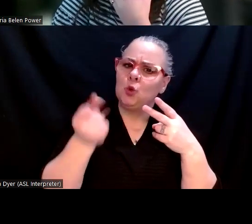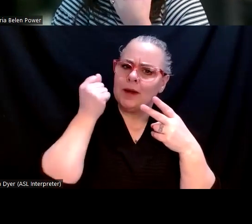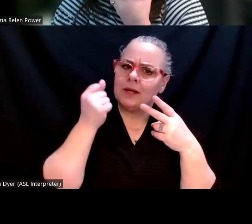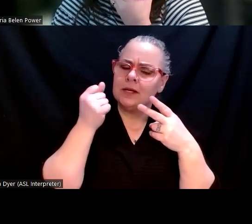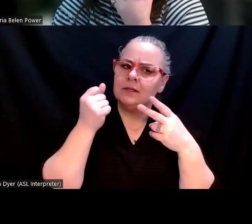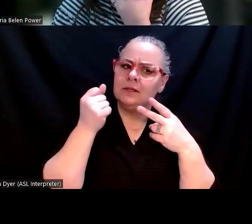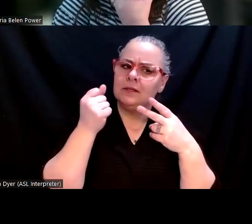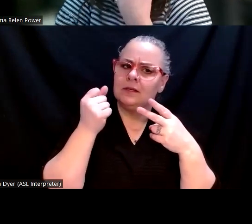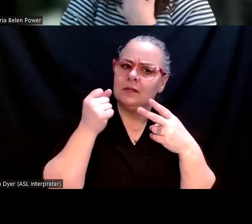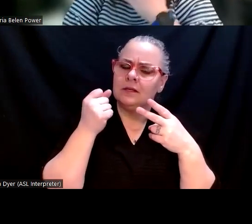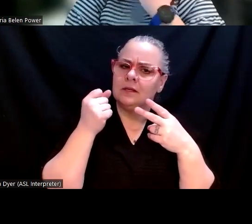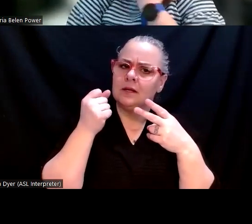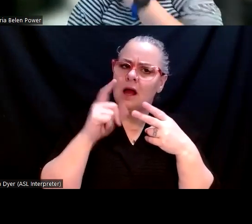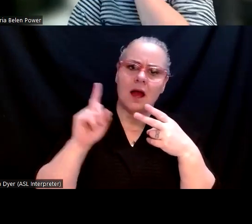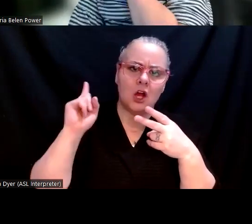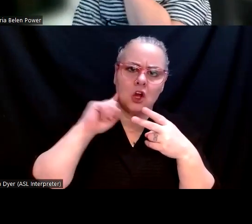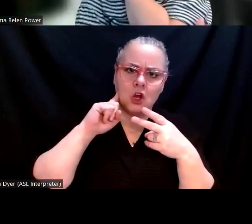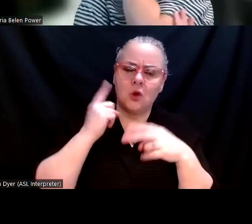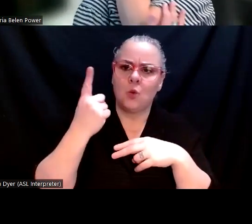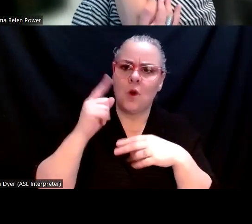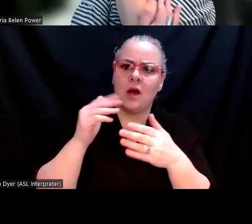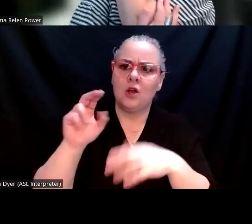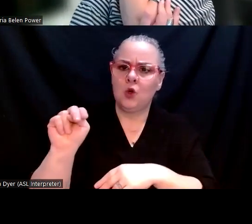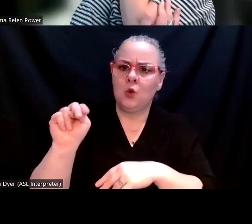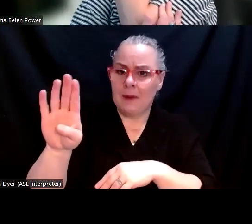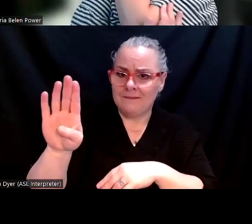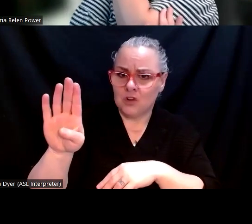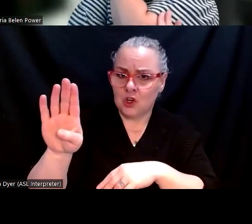I noted or that I heard. One was the New Bedford engagement